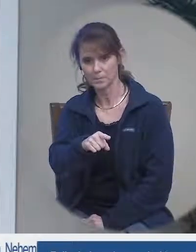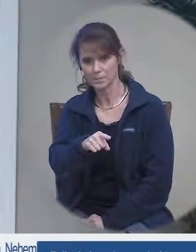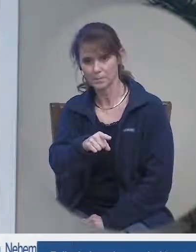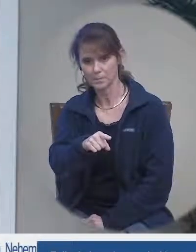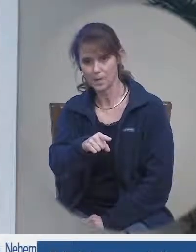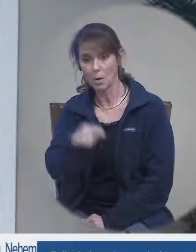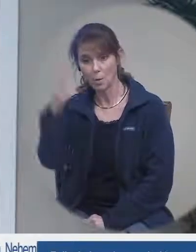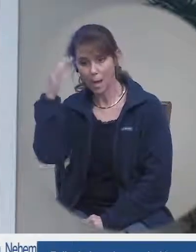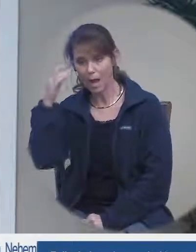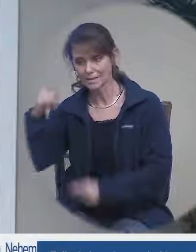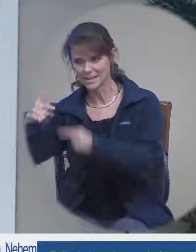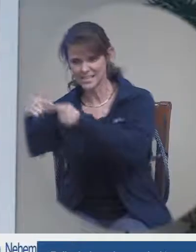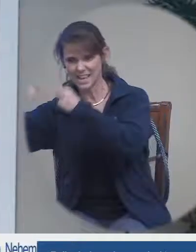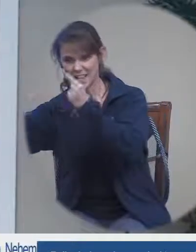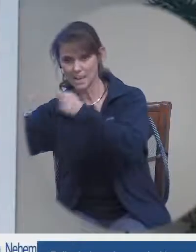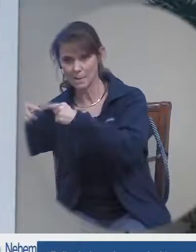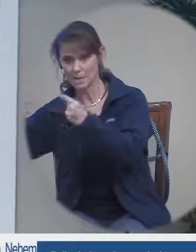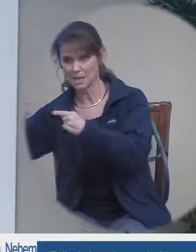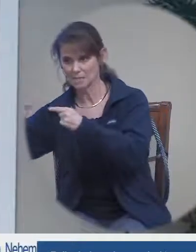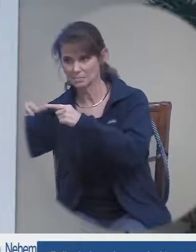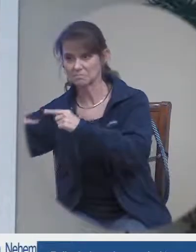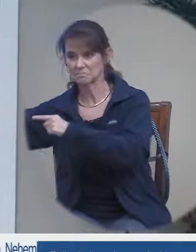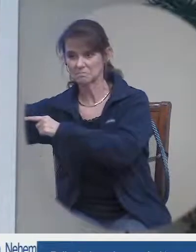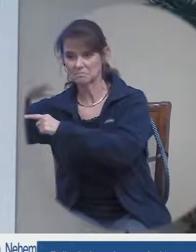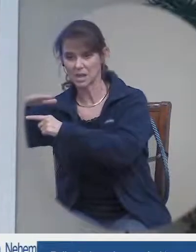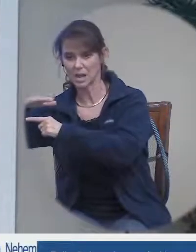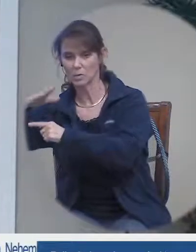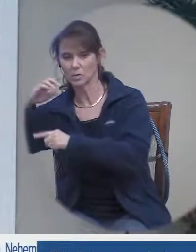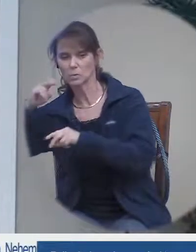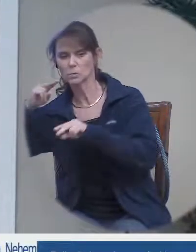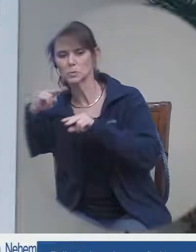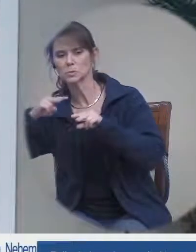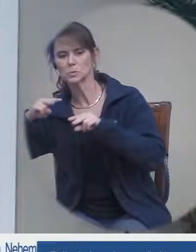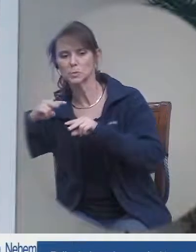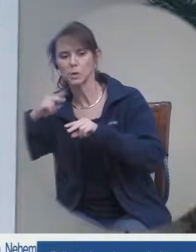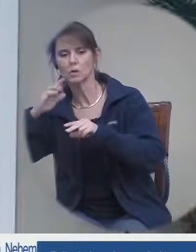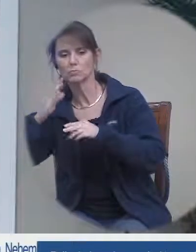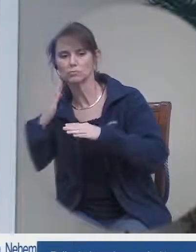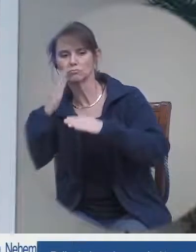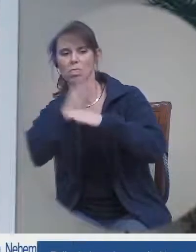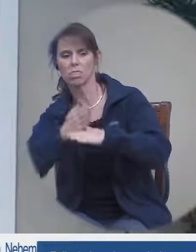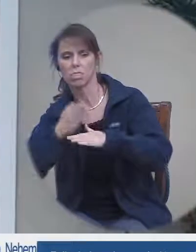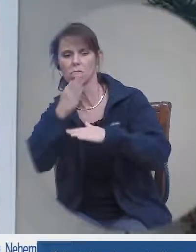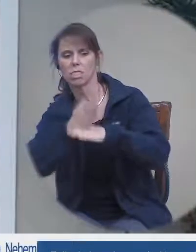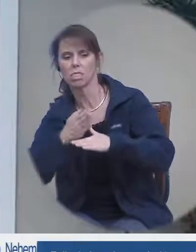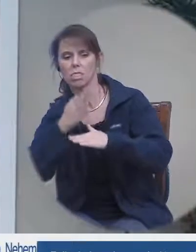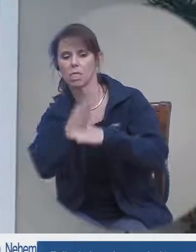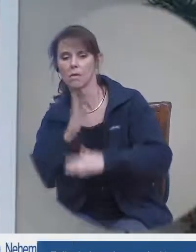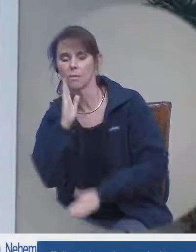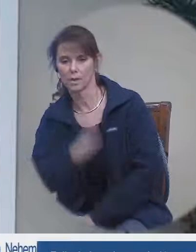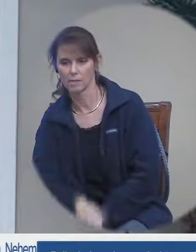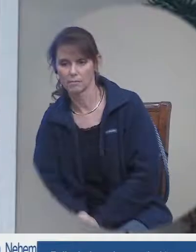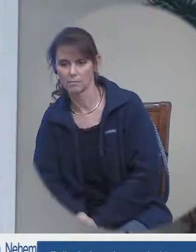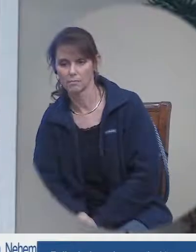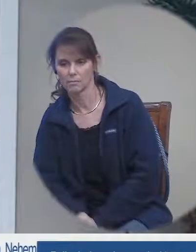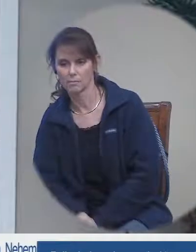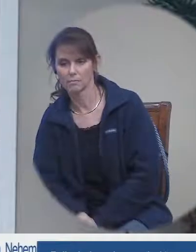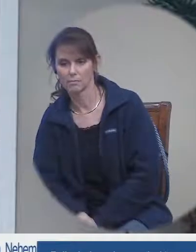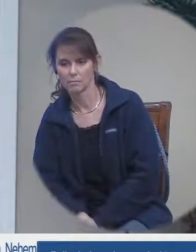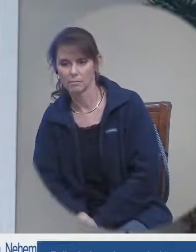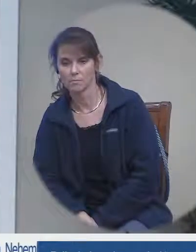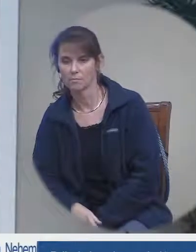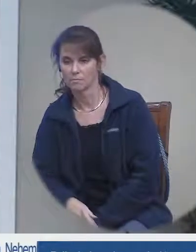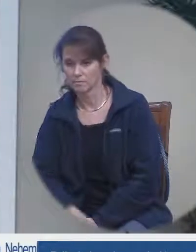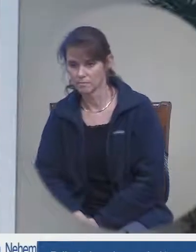to acknowledge that. They blessed the people who volunteered to go into the land or go into the city. Now, as we think